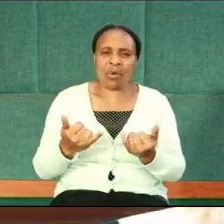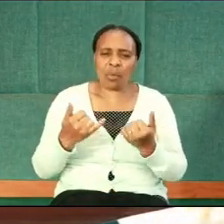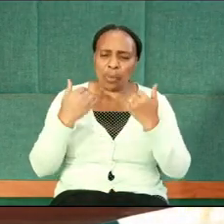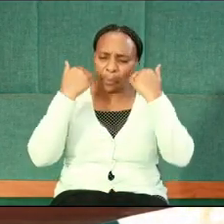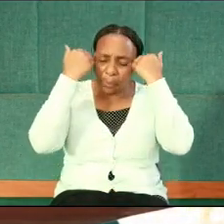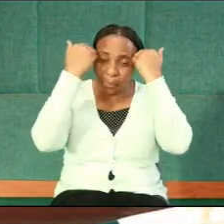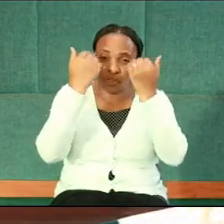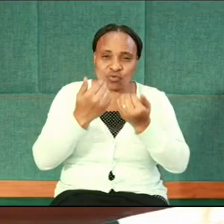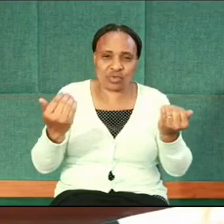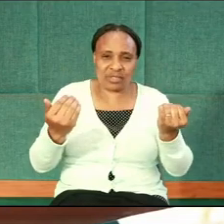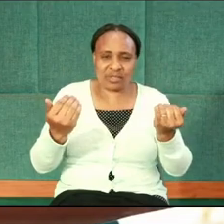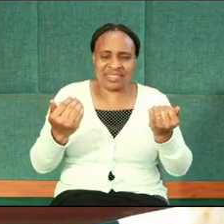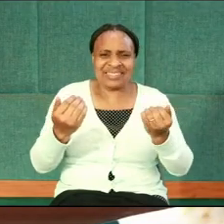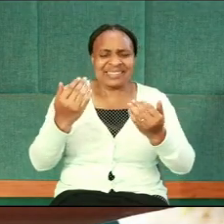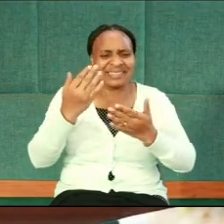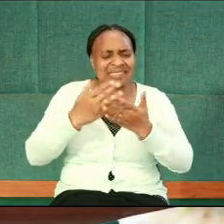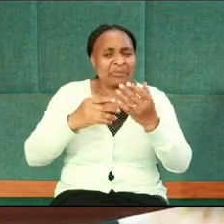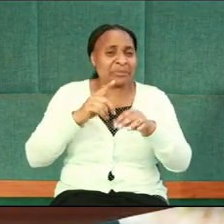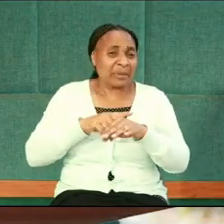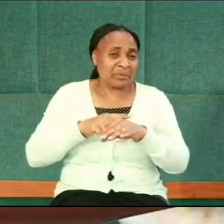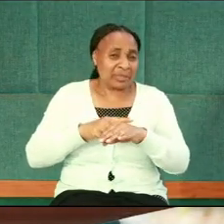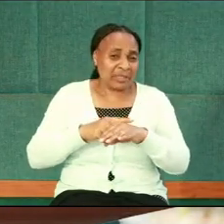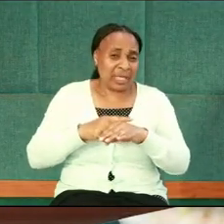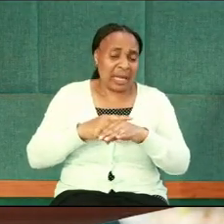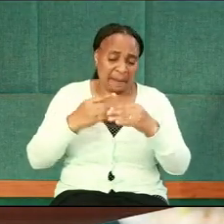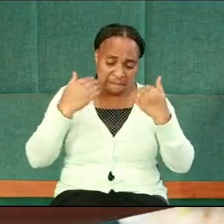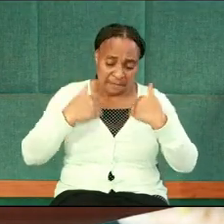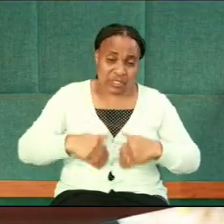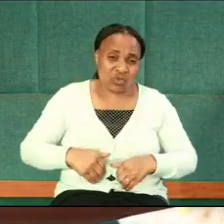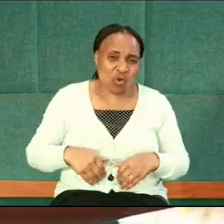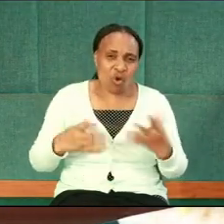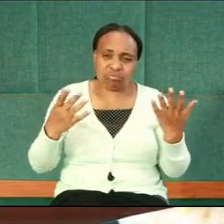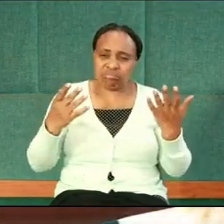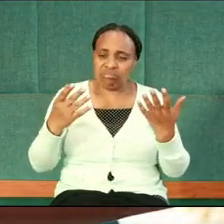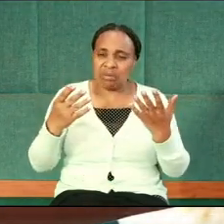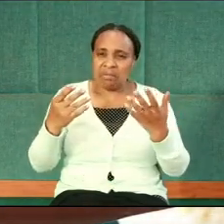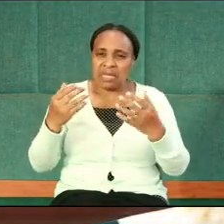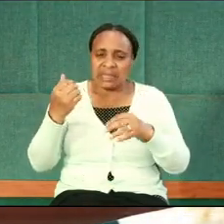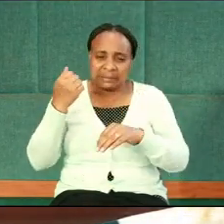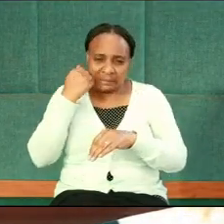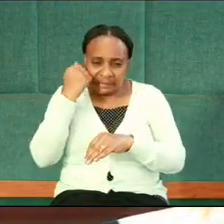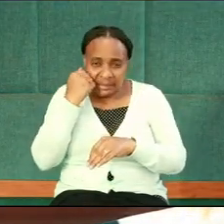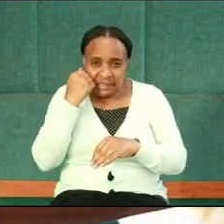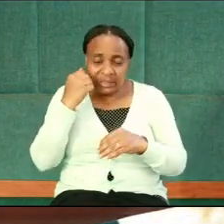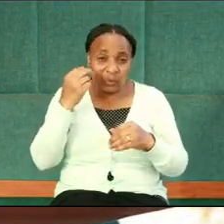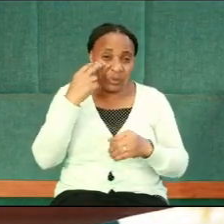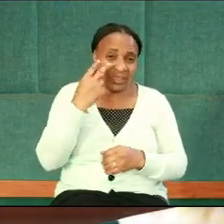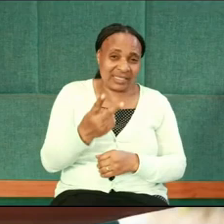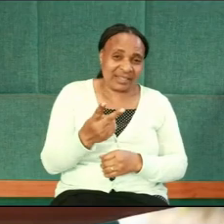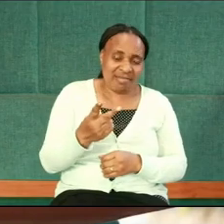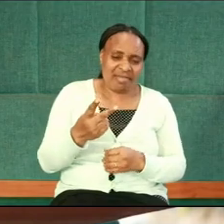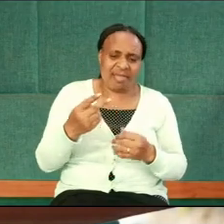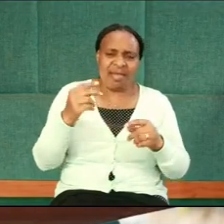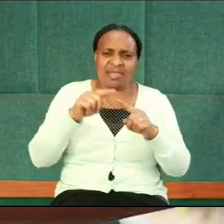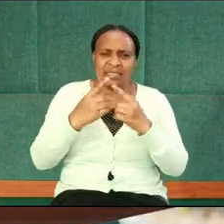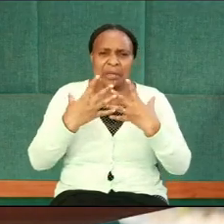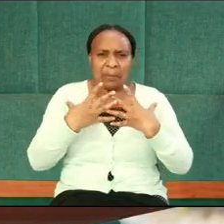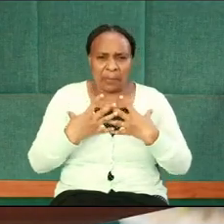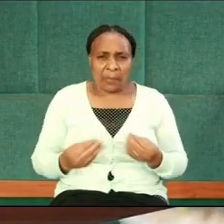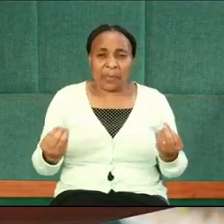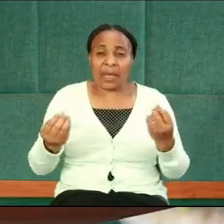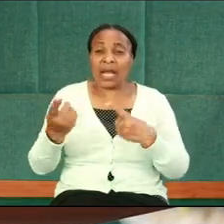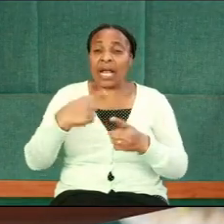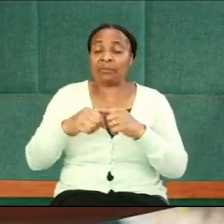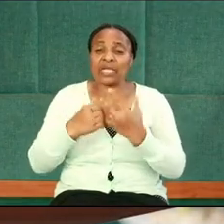children. Sometimes, apart from the physical injuries that we see, this trauma as a result of